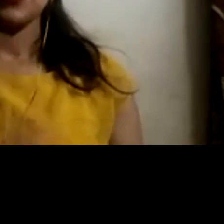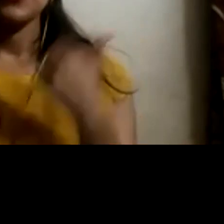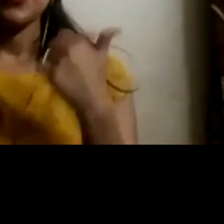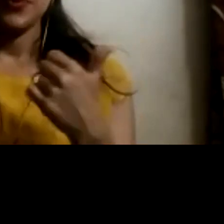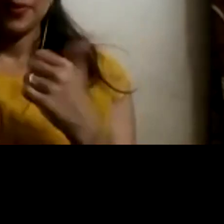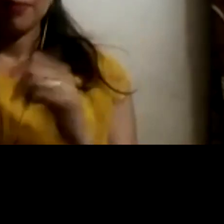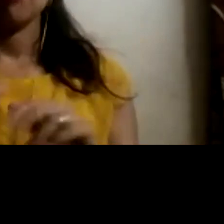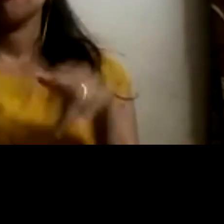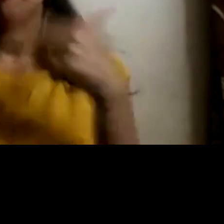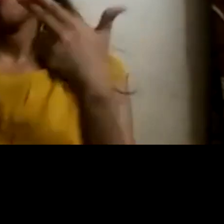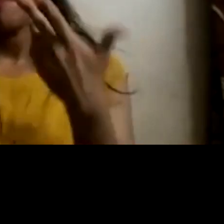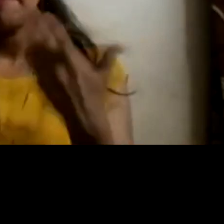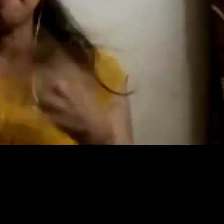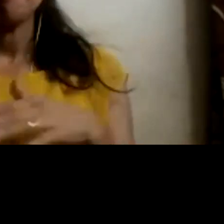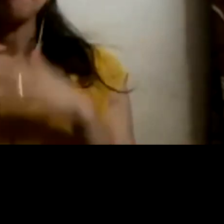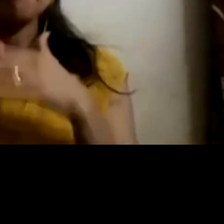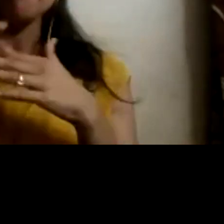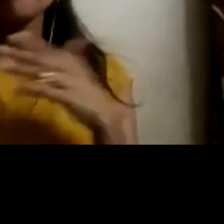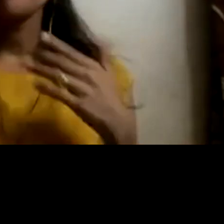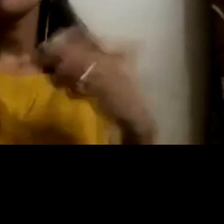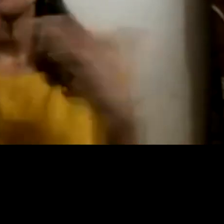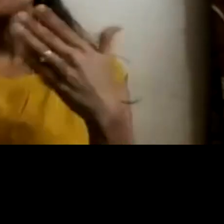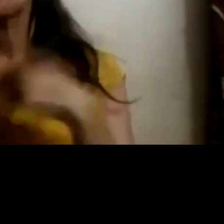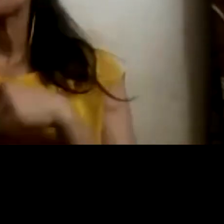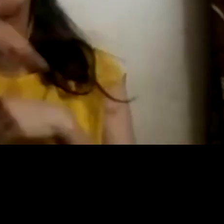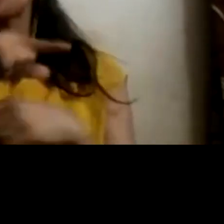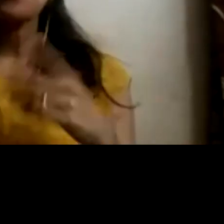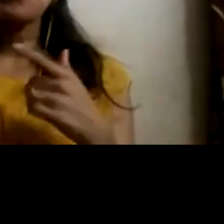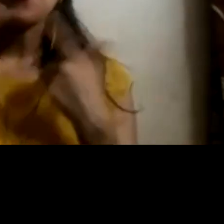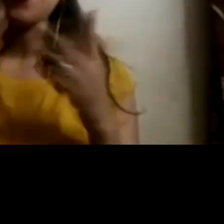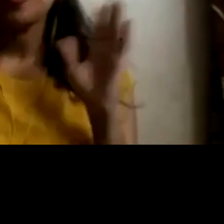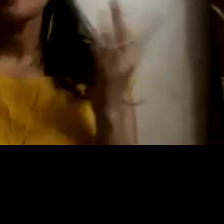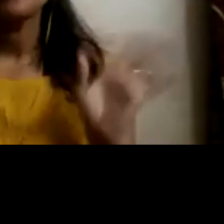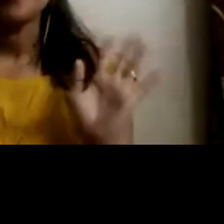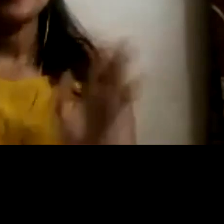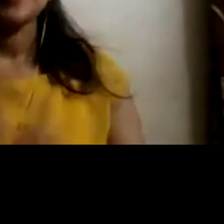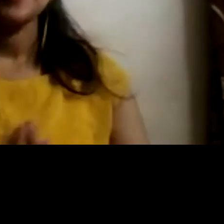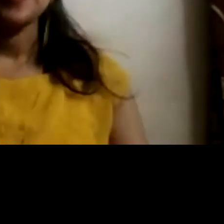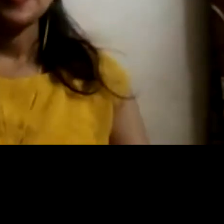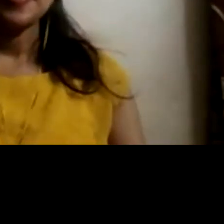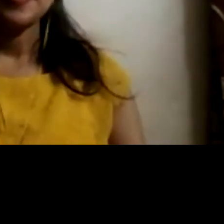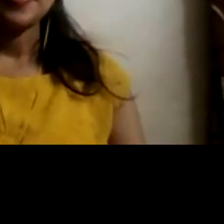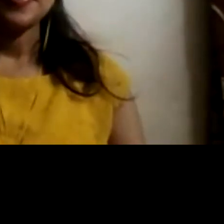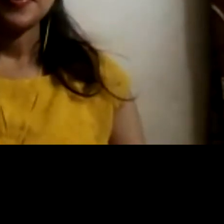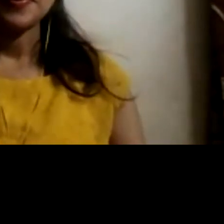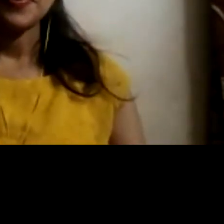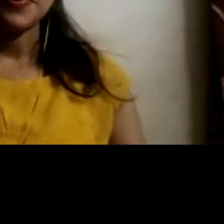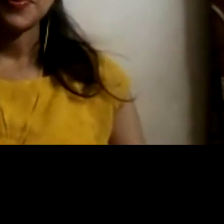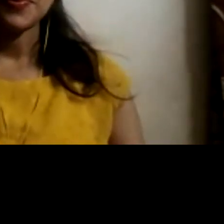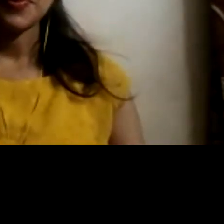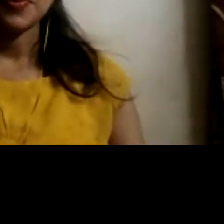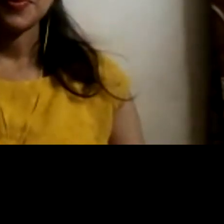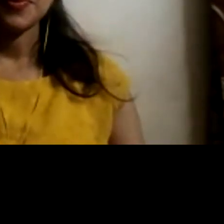online world, I don't get to see who is there with us, but I hope it helps people